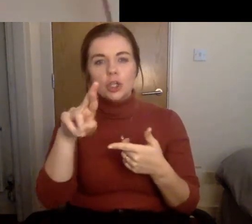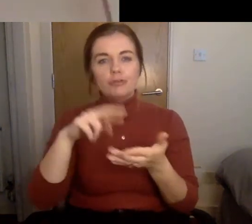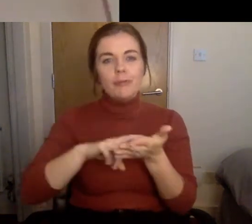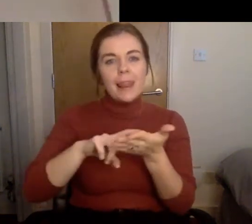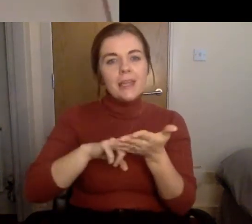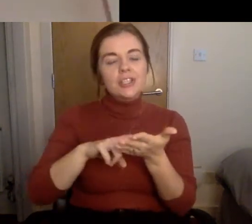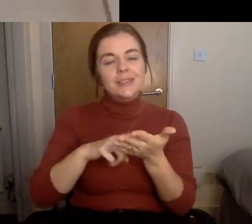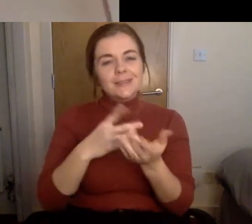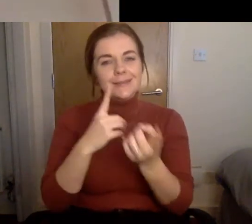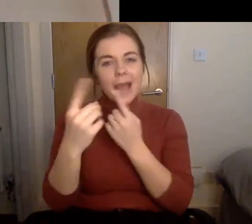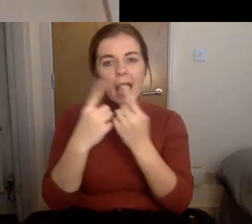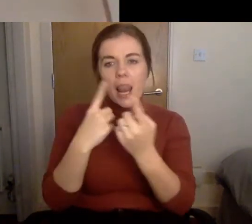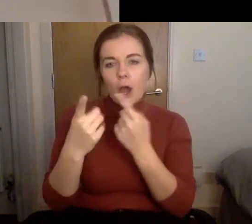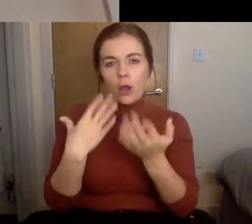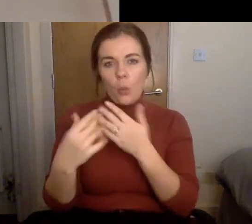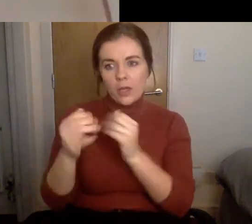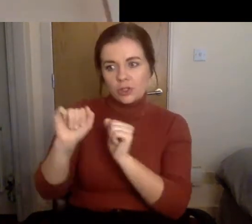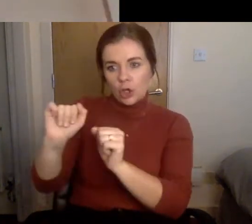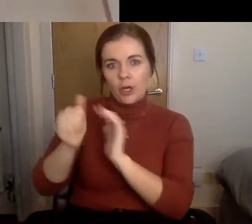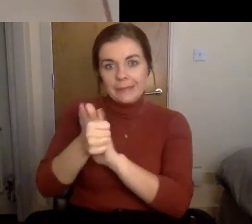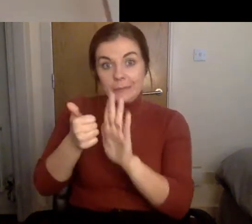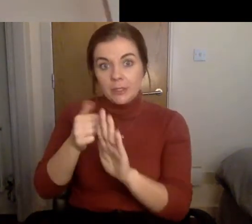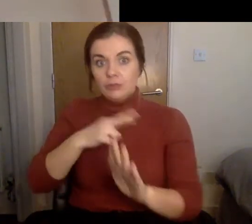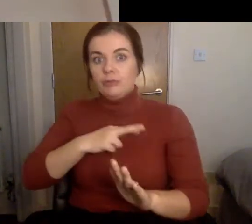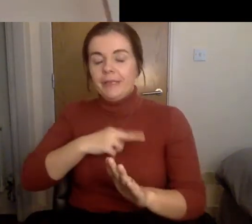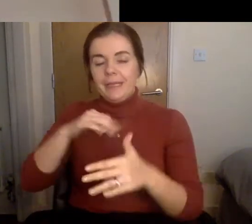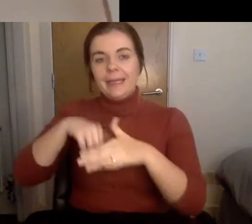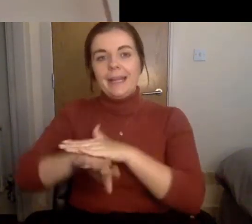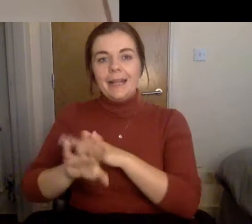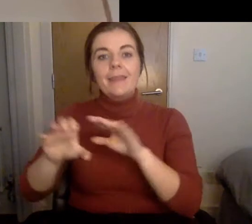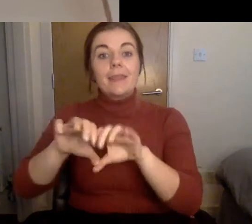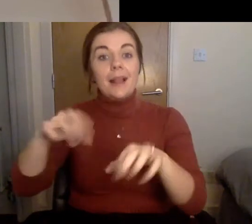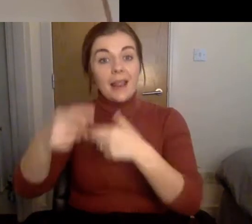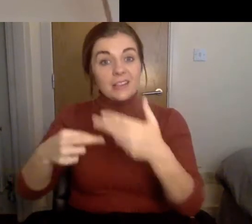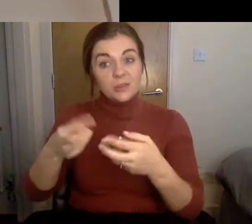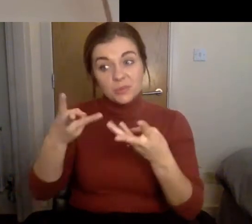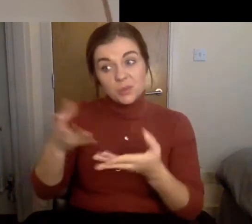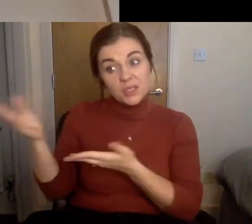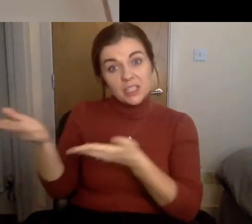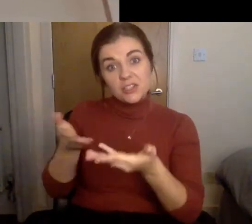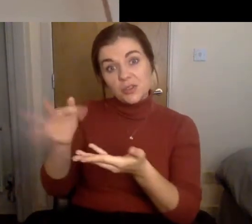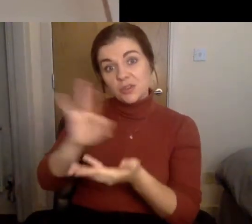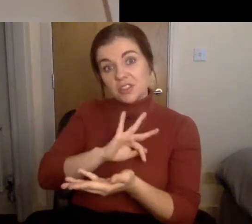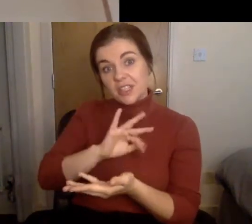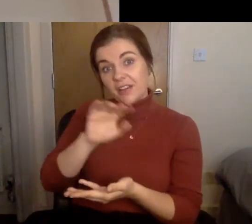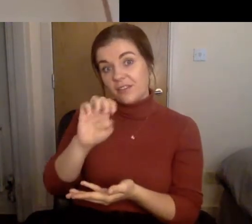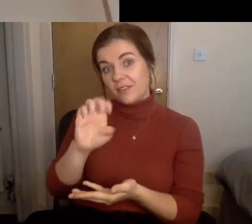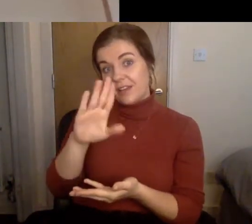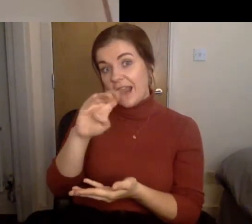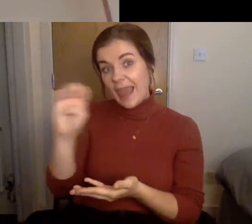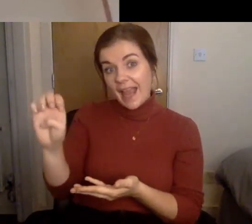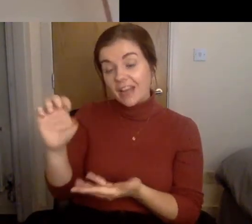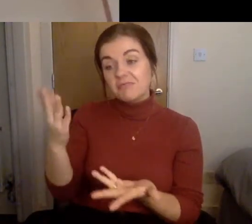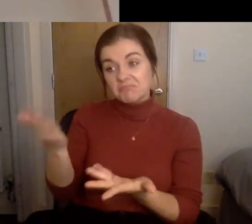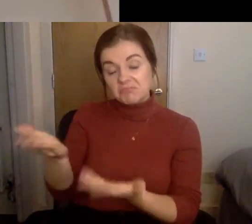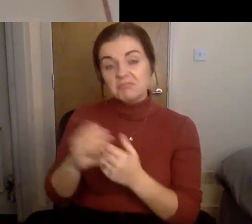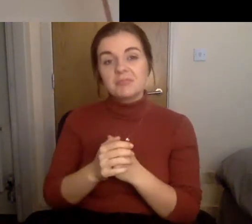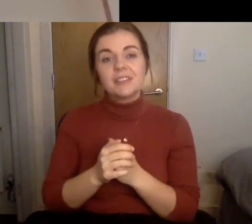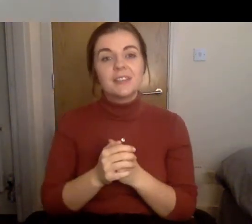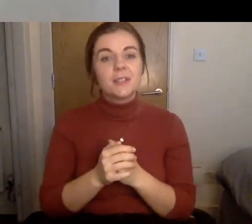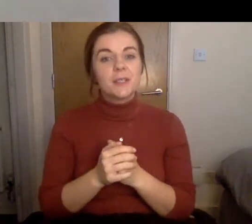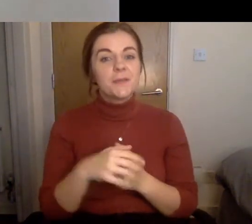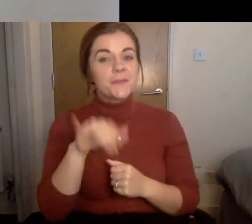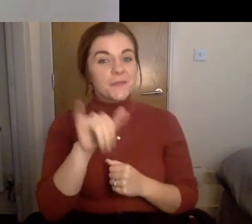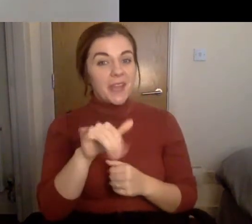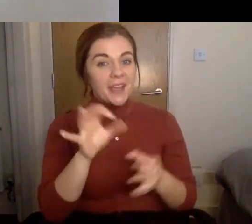lived reality in the classroom. So just on that note, would you like to introduce yourself, Elaine, just so the students know who you're listening to?